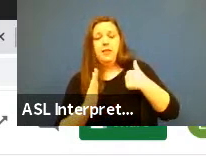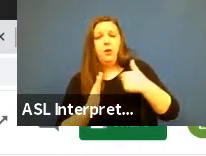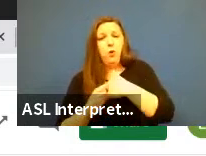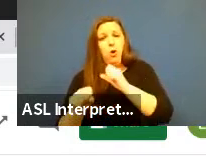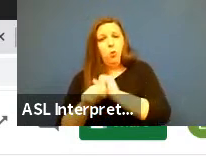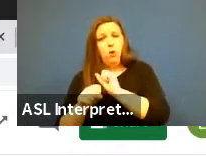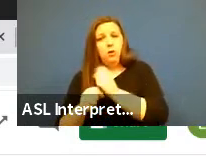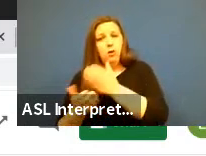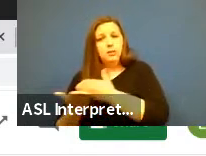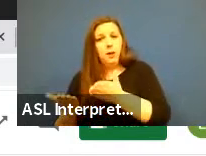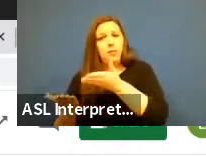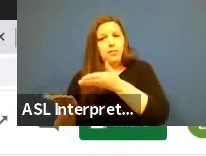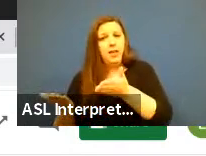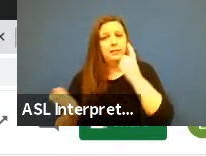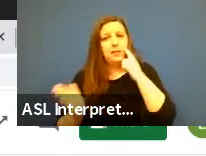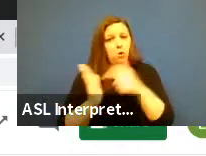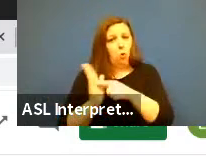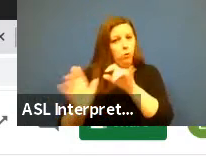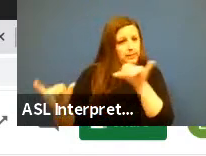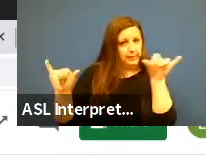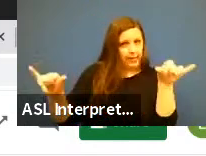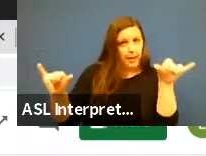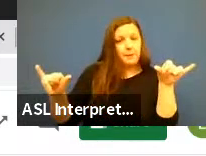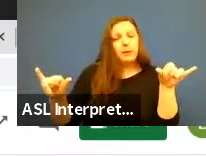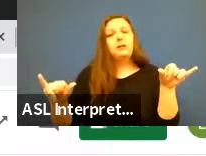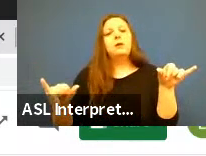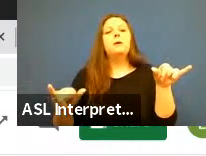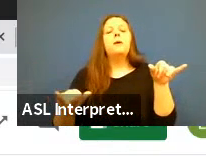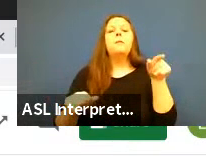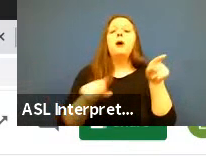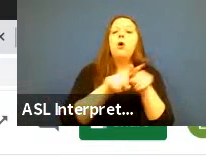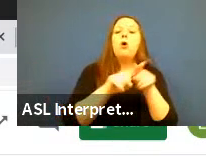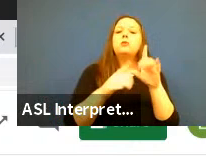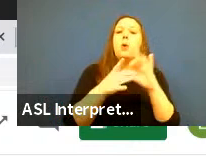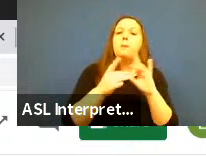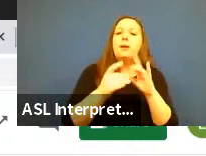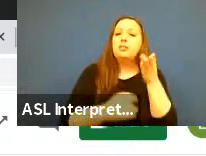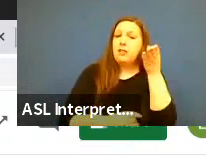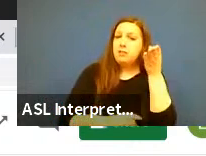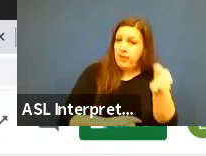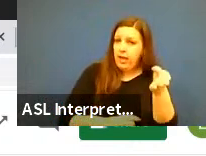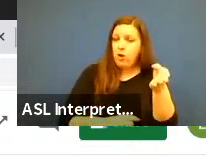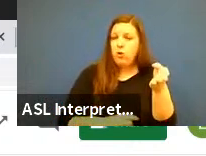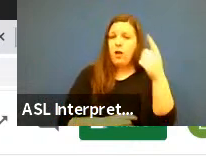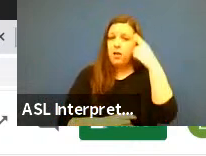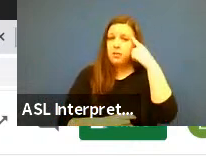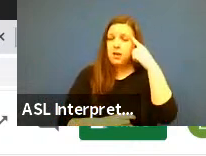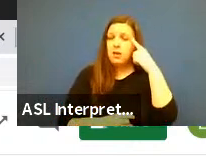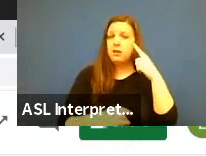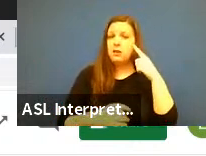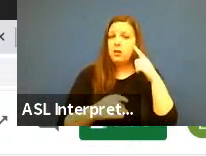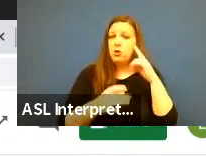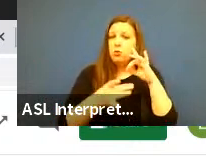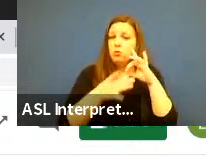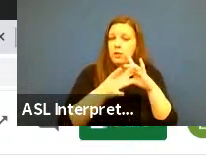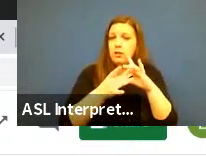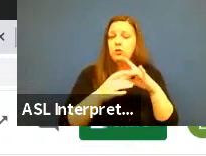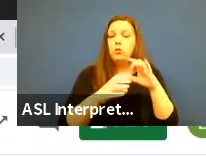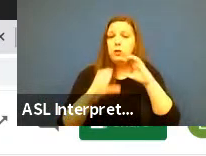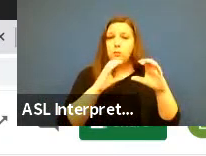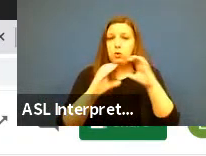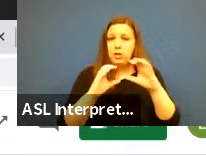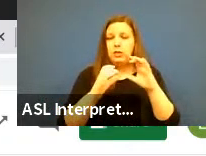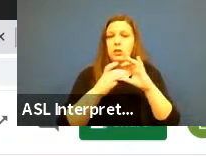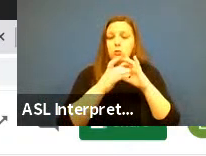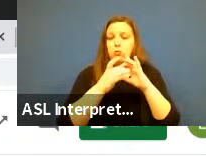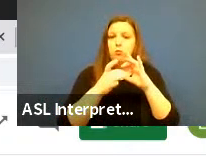things, but it also mentions it there as well. I think maybe under community relations under that domain.